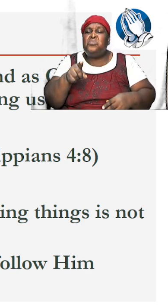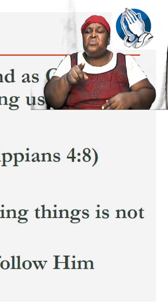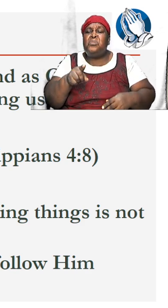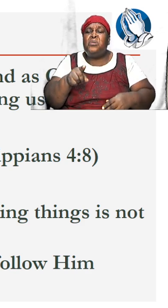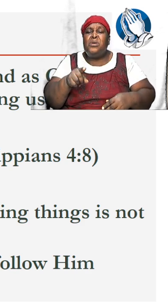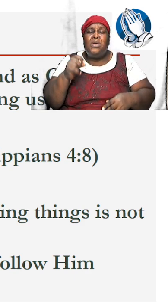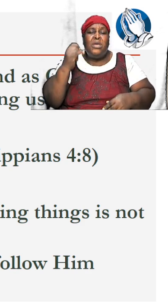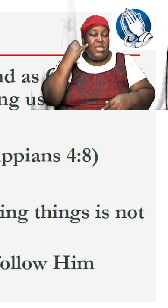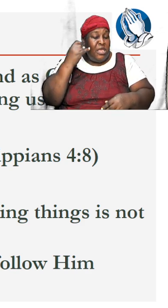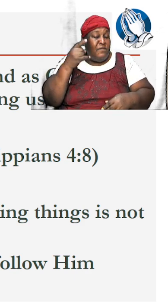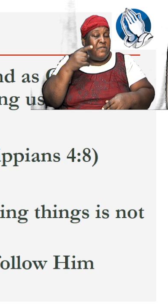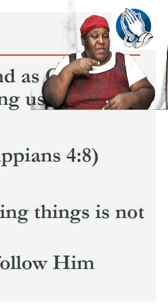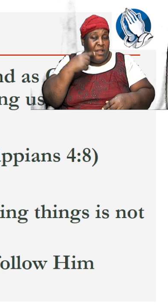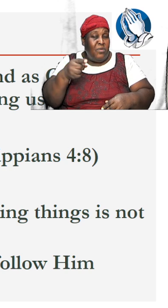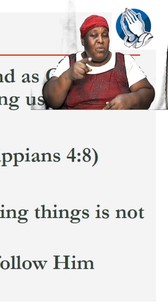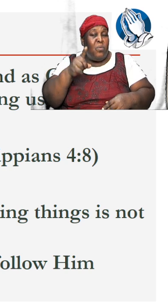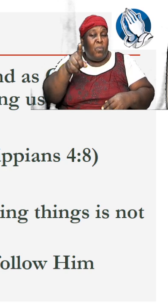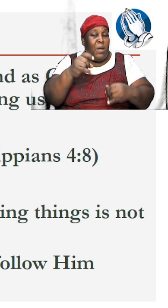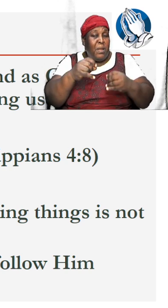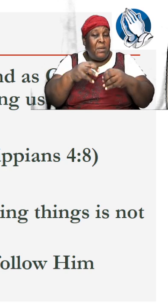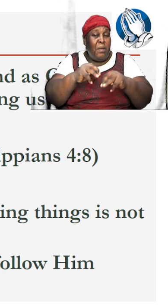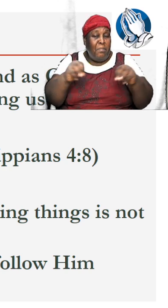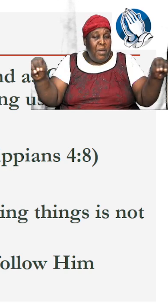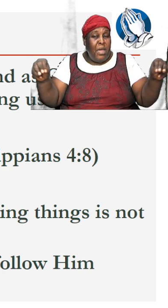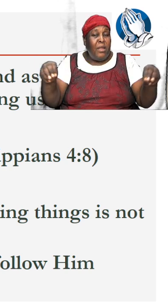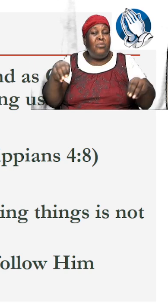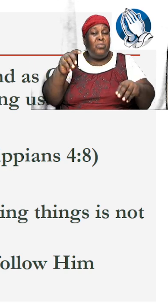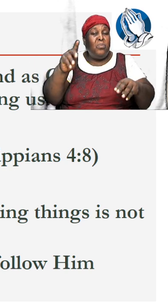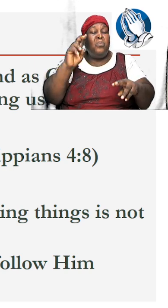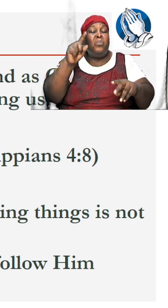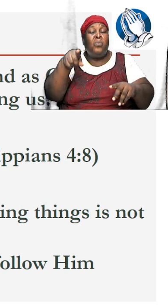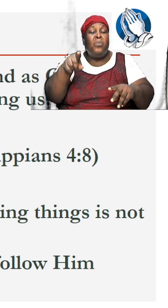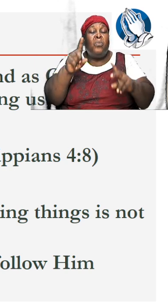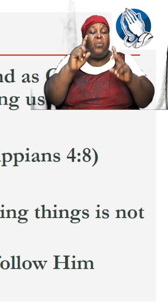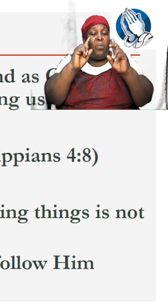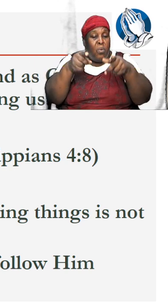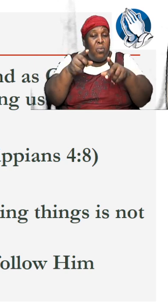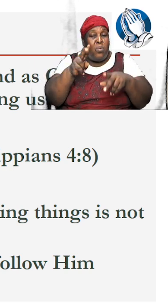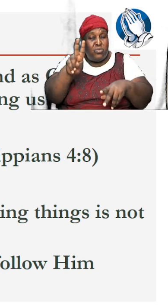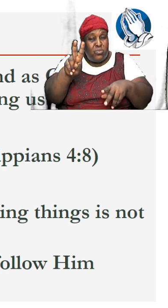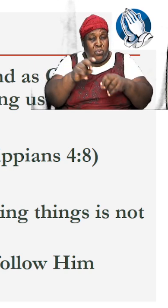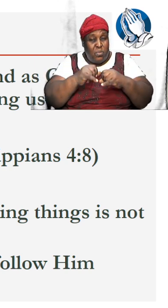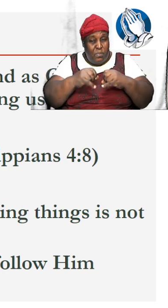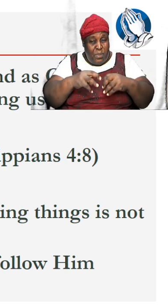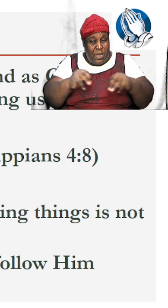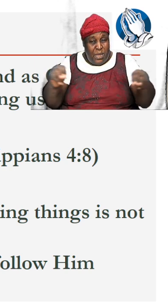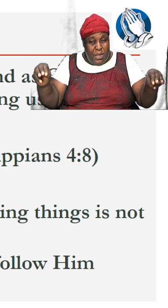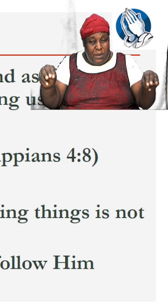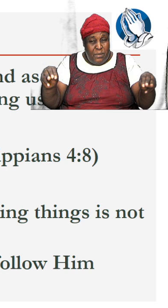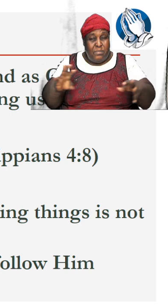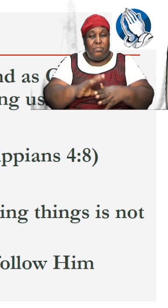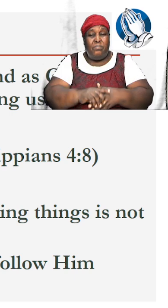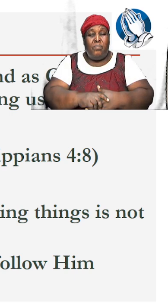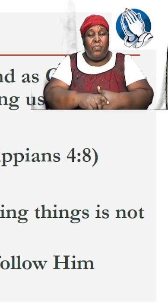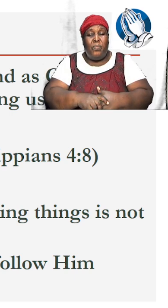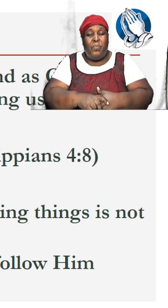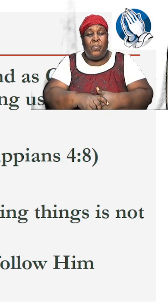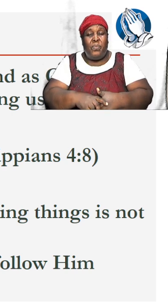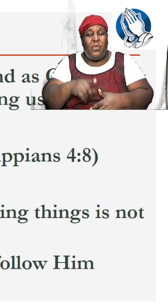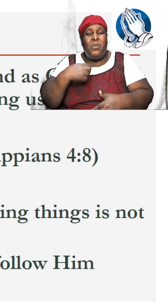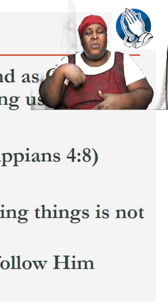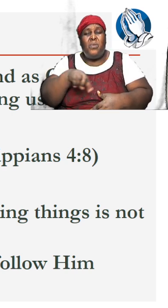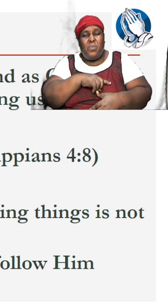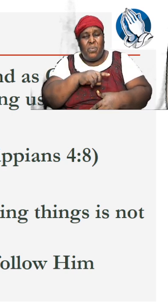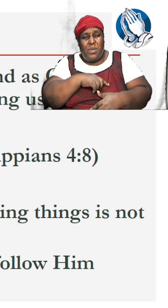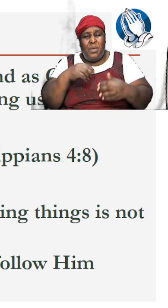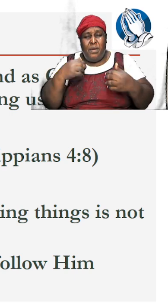go 1 mile, you must go two. You know, he's in the process of retraining our thought process. And you know why? Because we had an